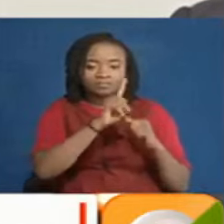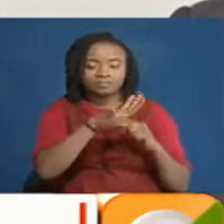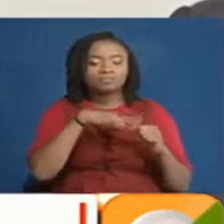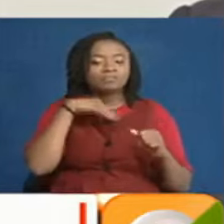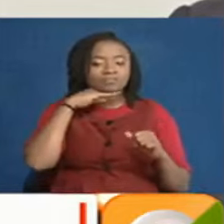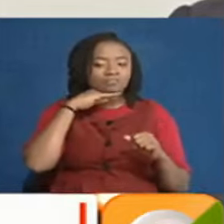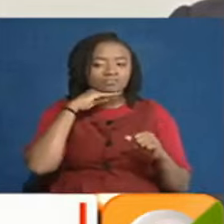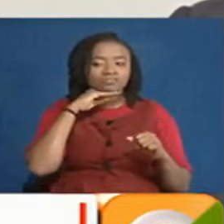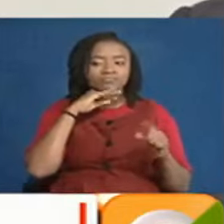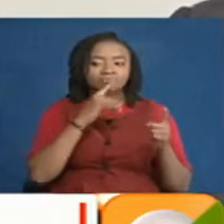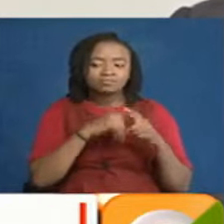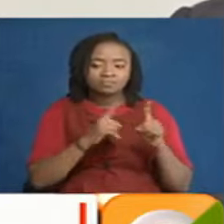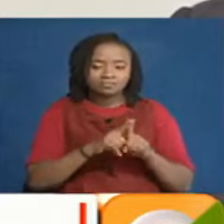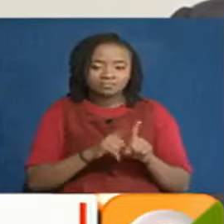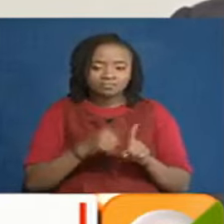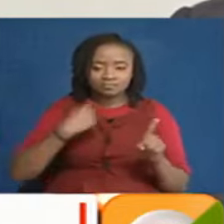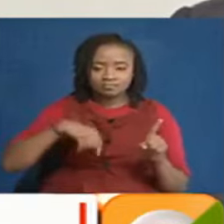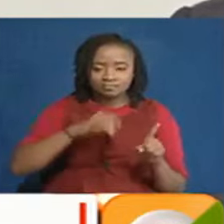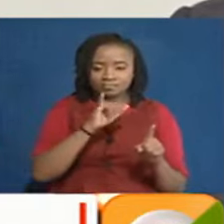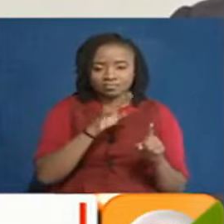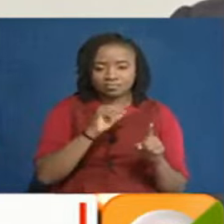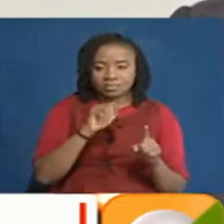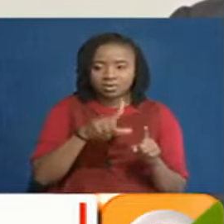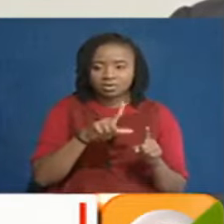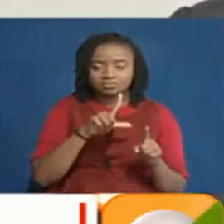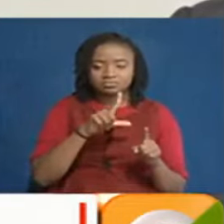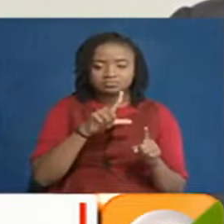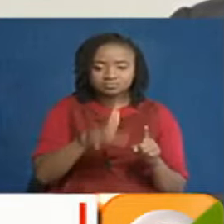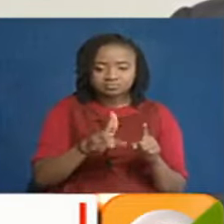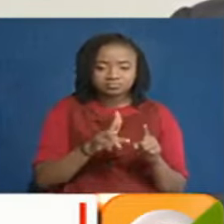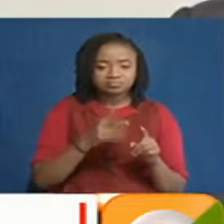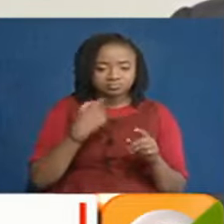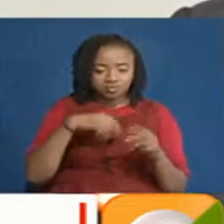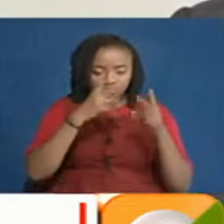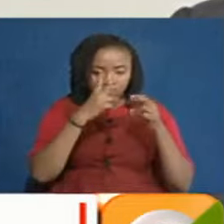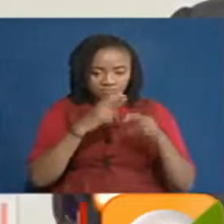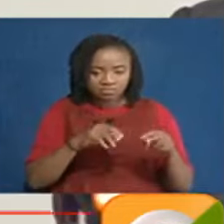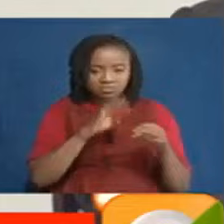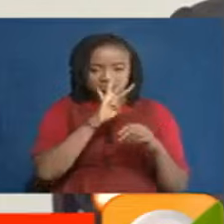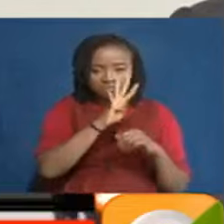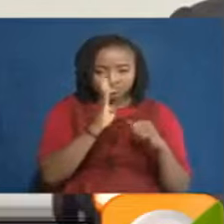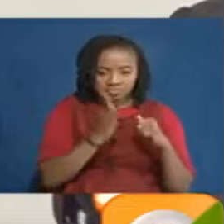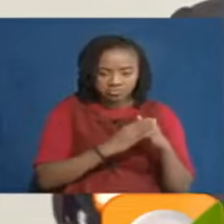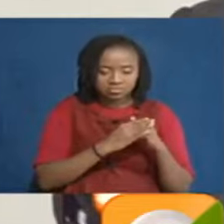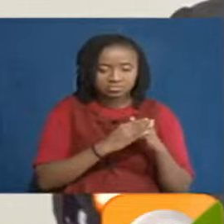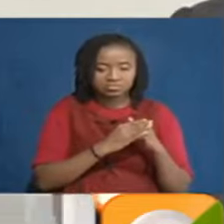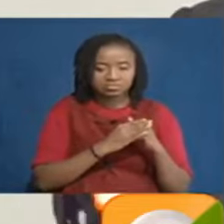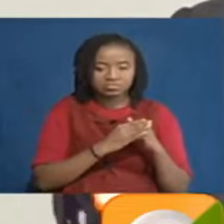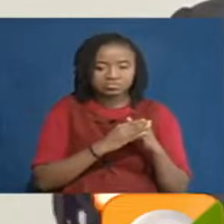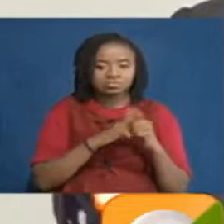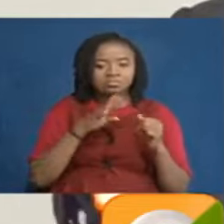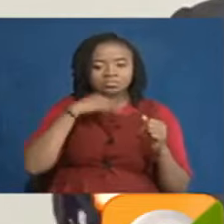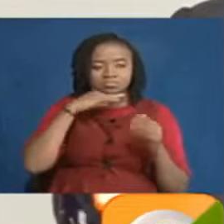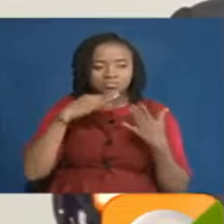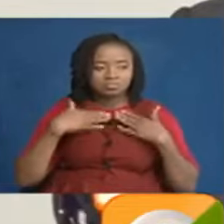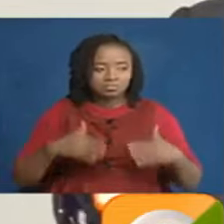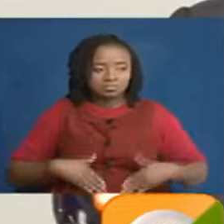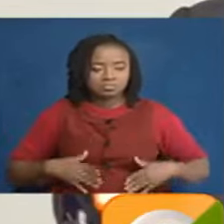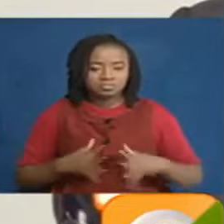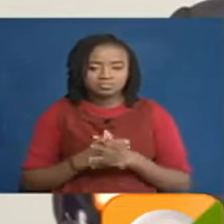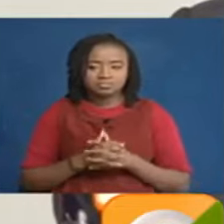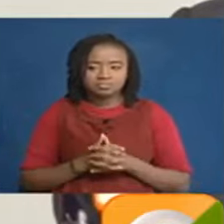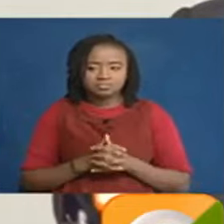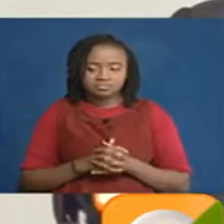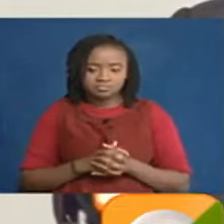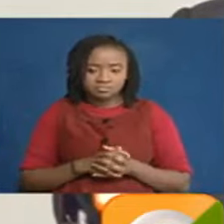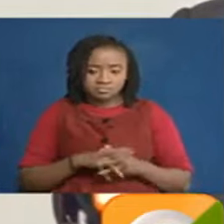61. As IMLU, we have conducted autopsies on 49 of those bodies that